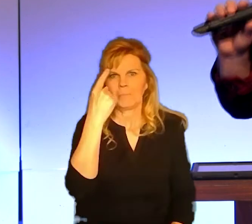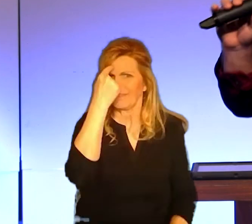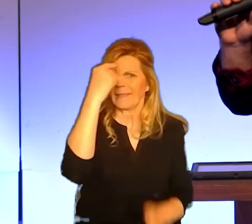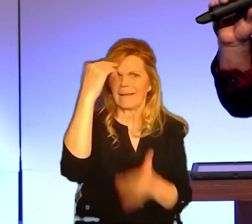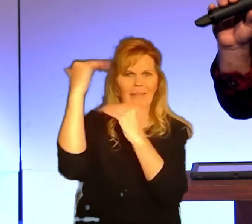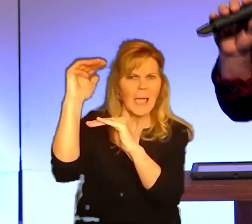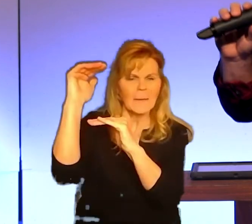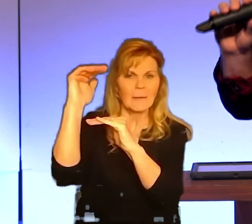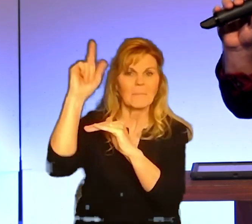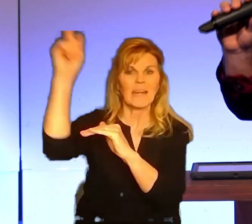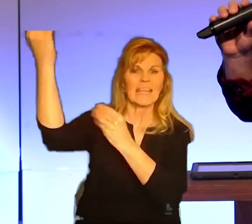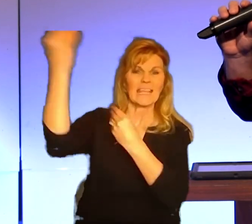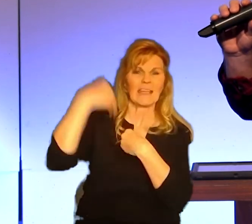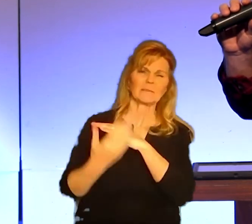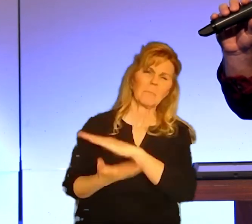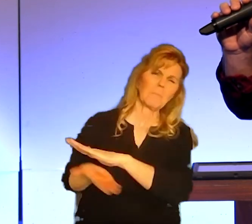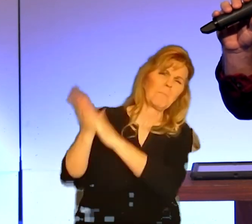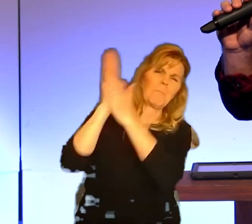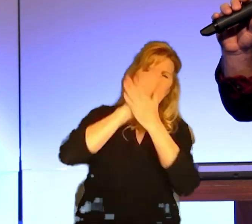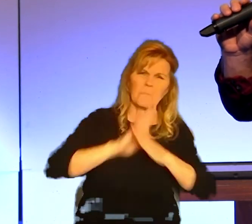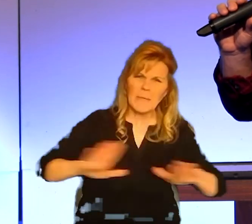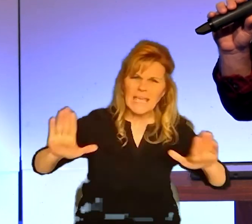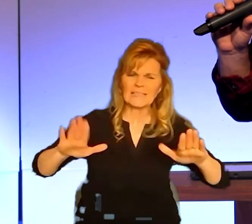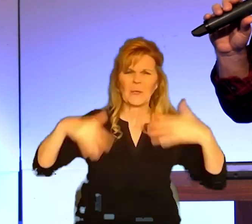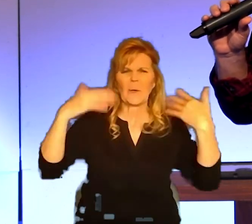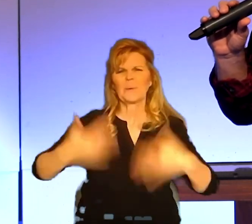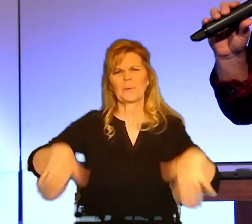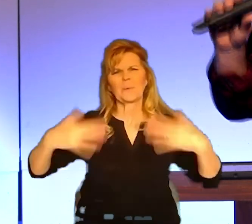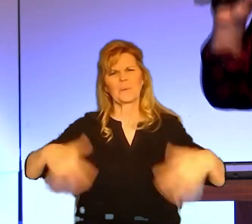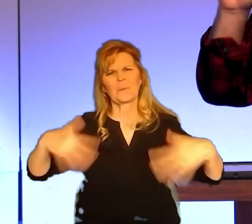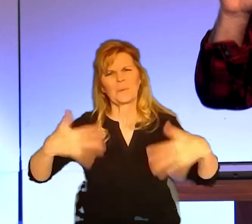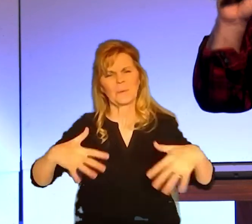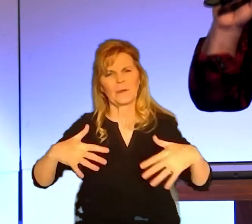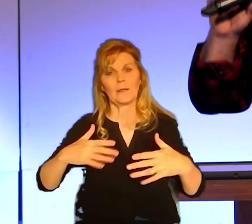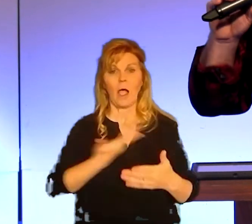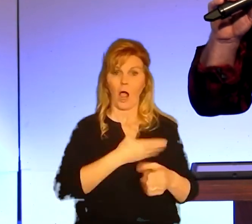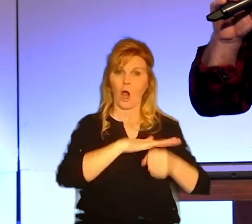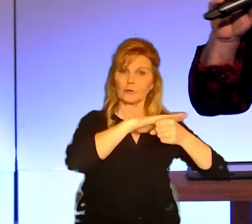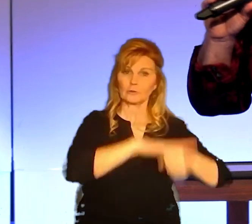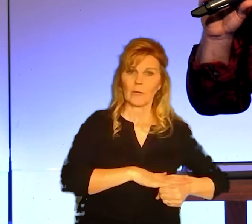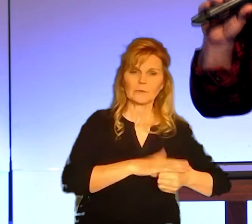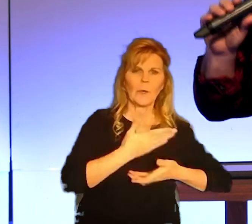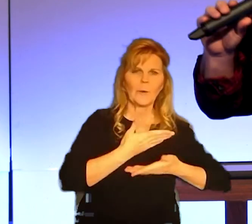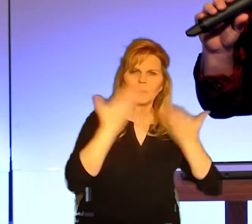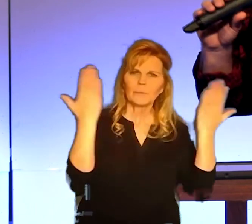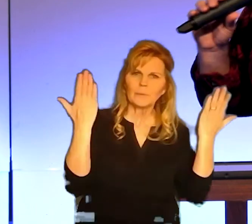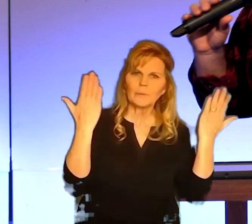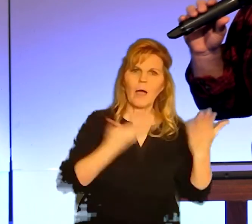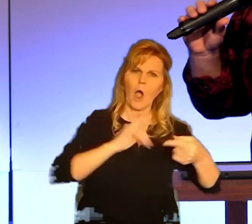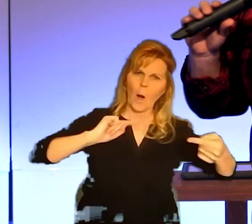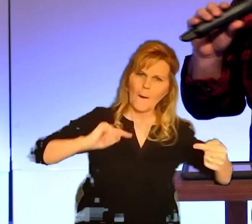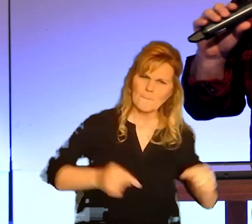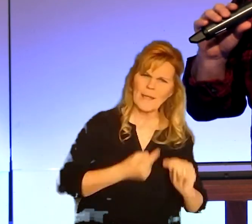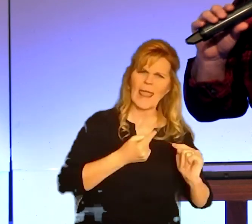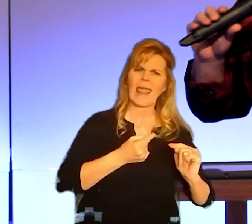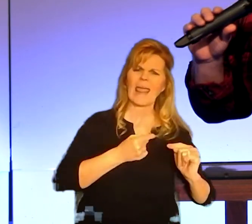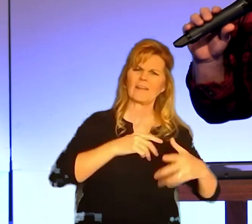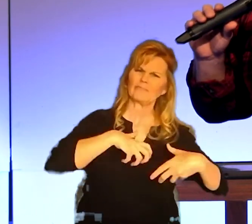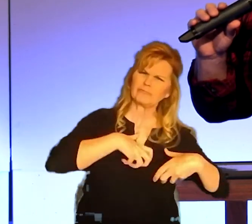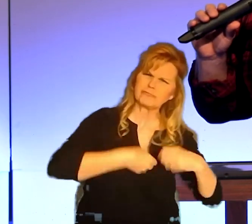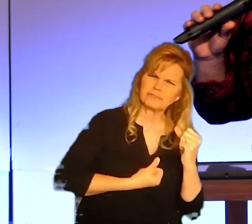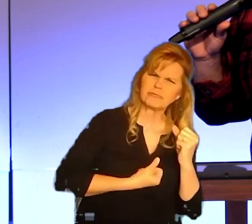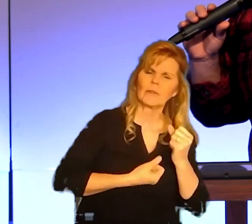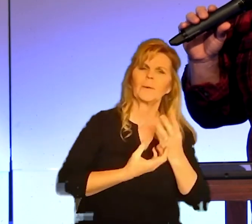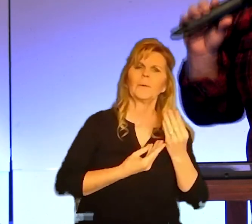help alleviate your stress, your pain, so